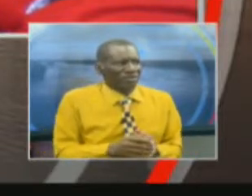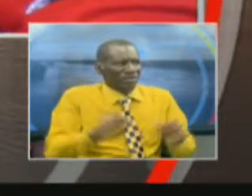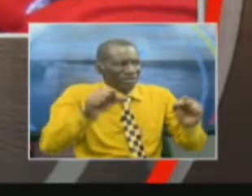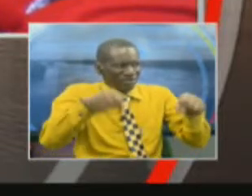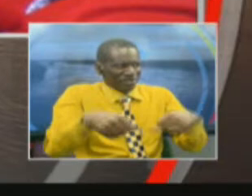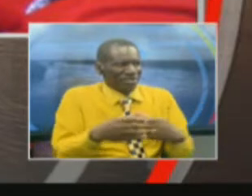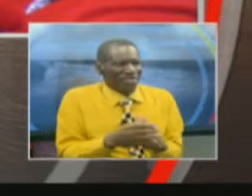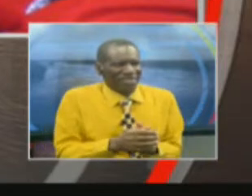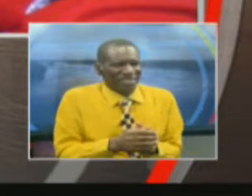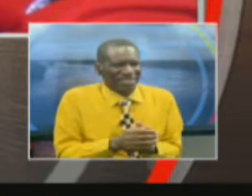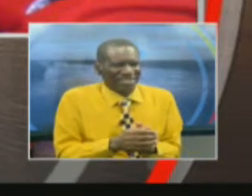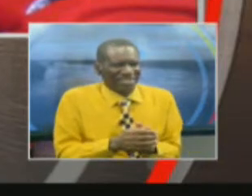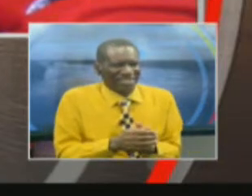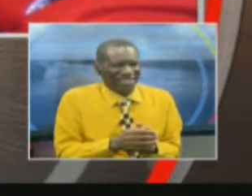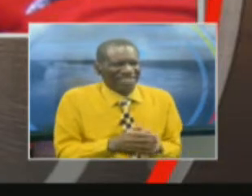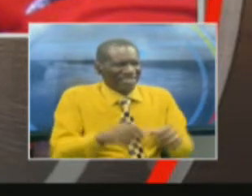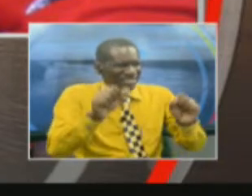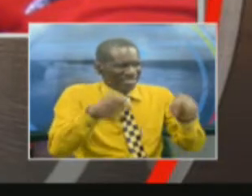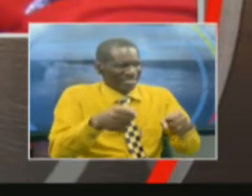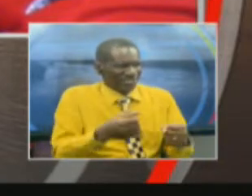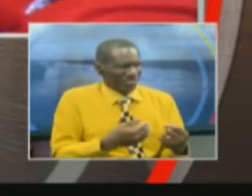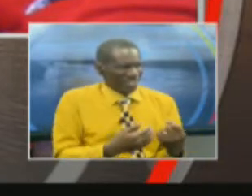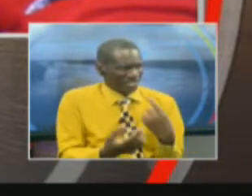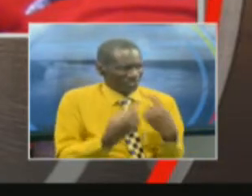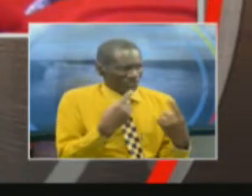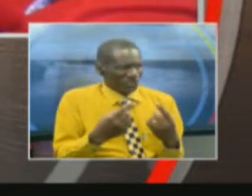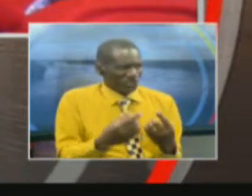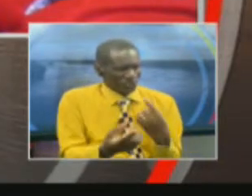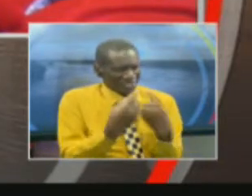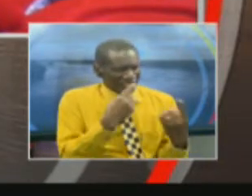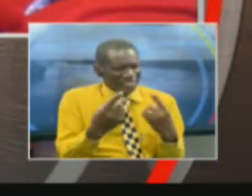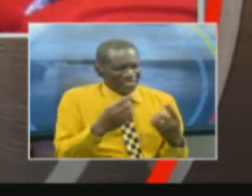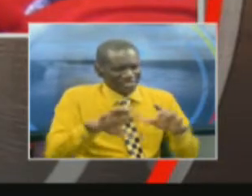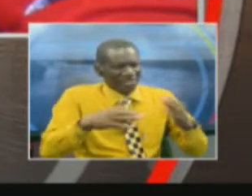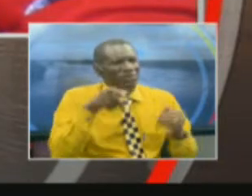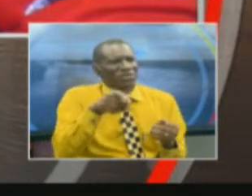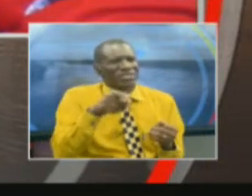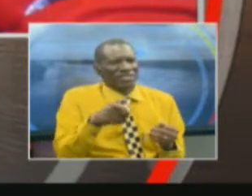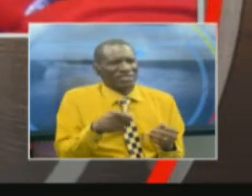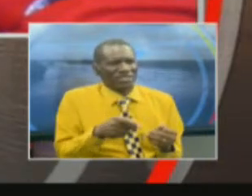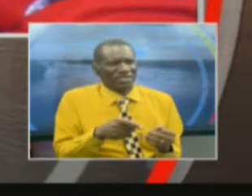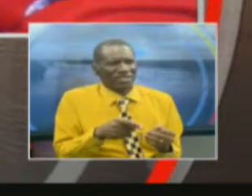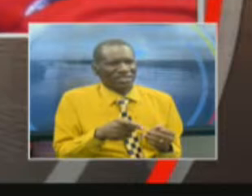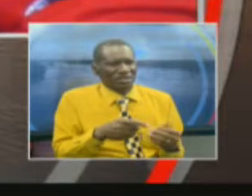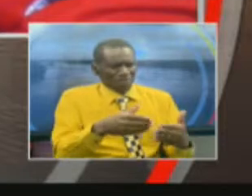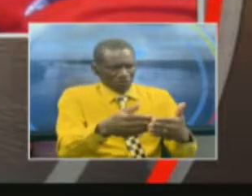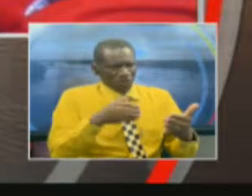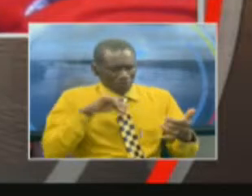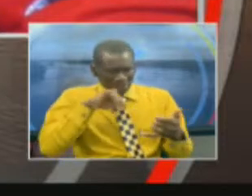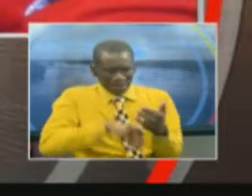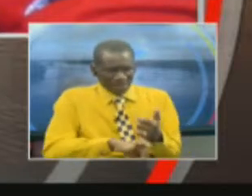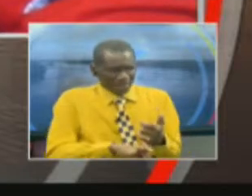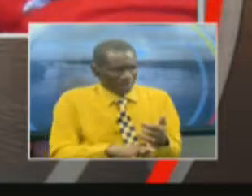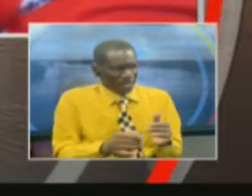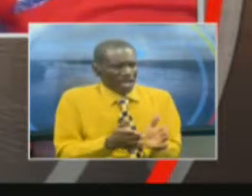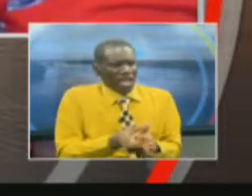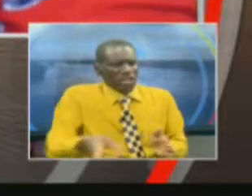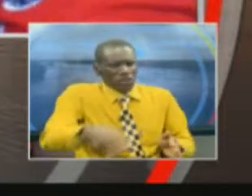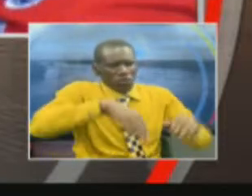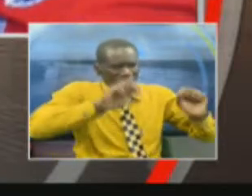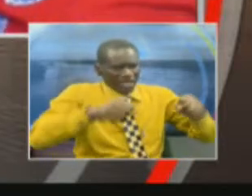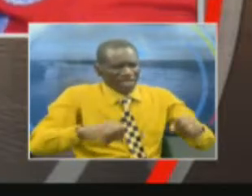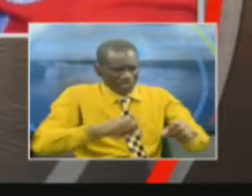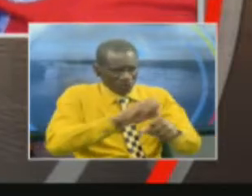Yes. Yes, we have to talk. We discussed about it premarital, and we have agreed very